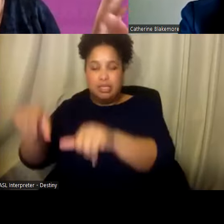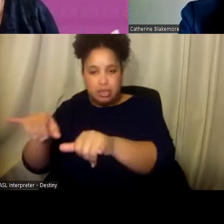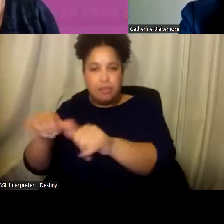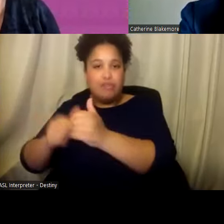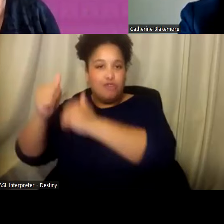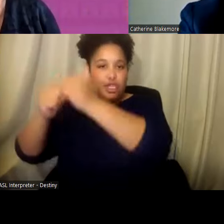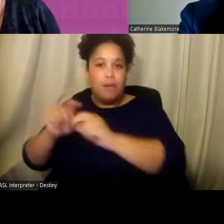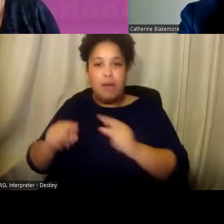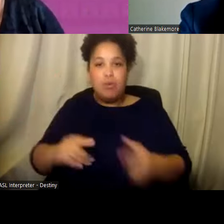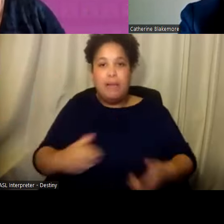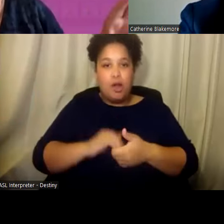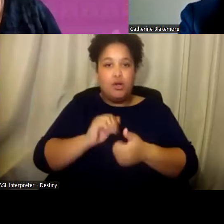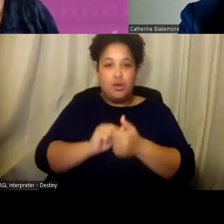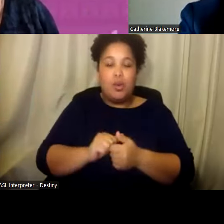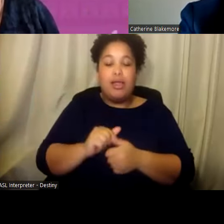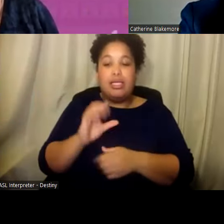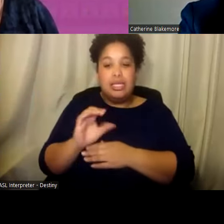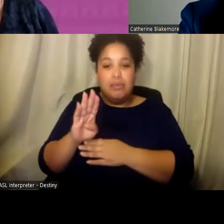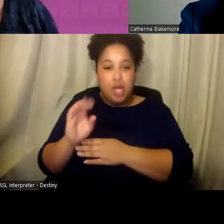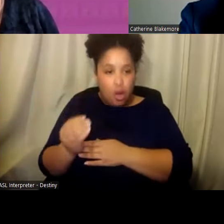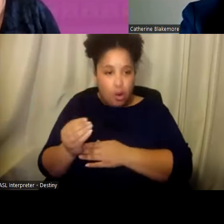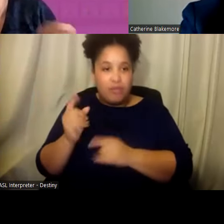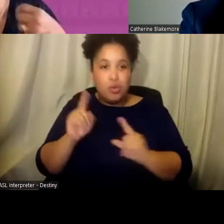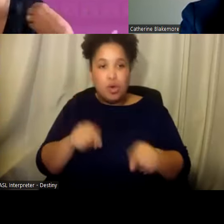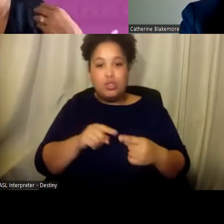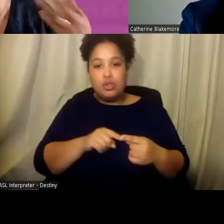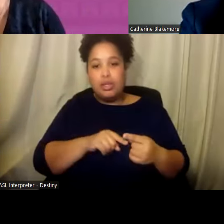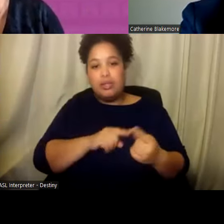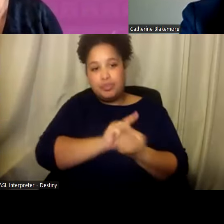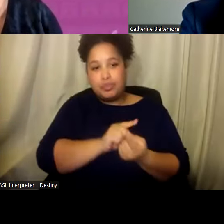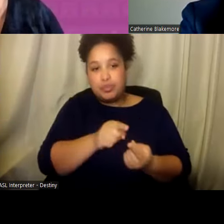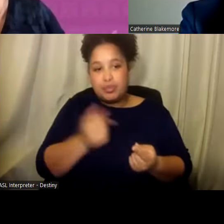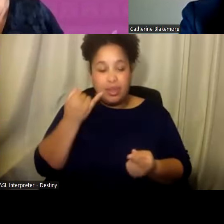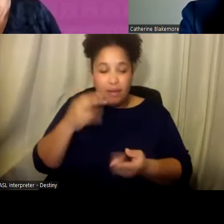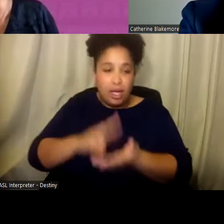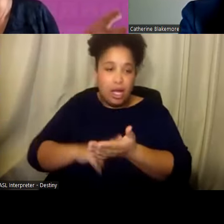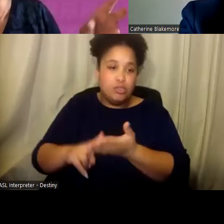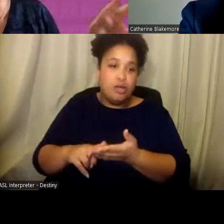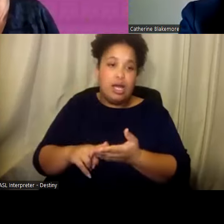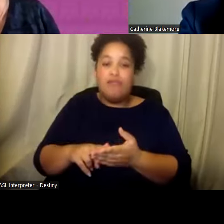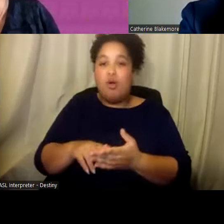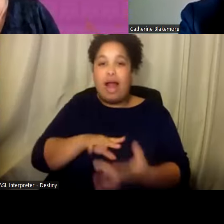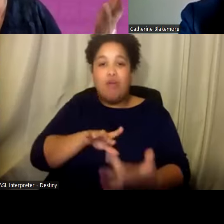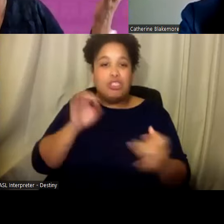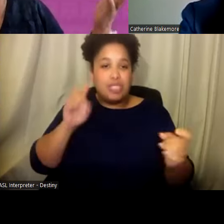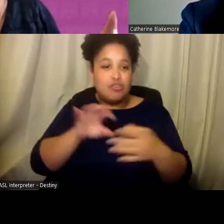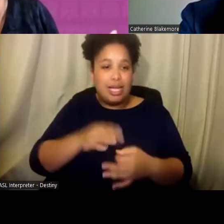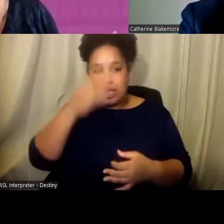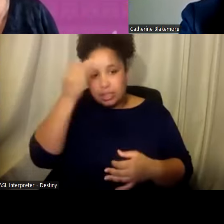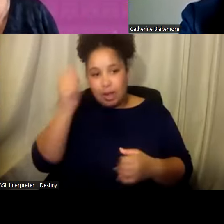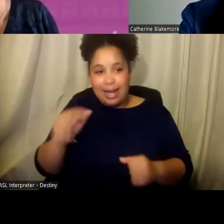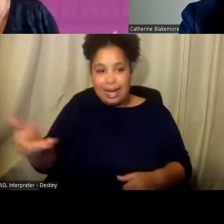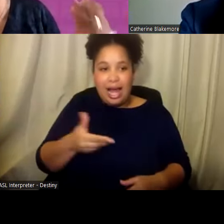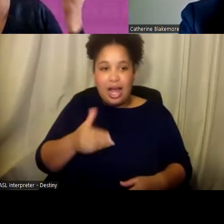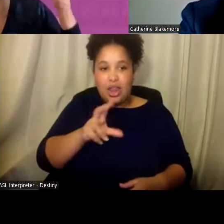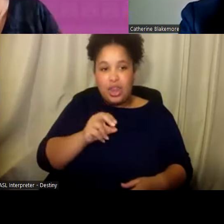it's partnering with CBOs. If you go to a CBO and, for instance, if I contract to do outreach and education on Alzheimer's, I could hire